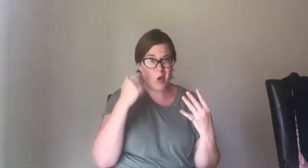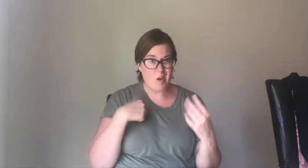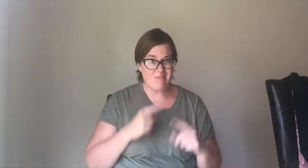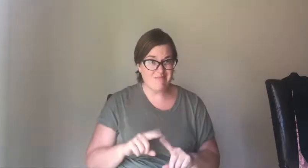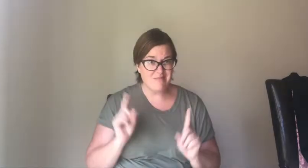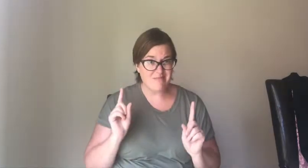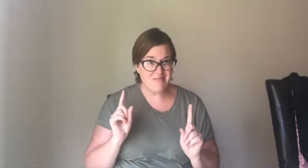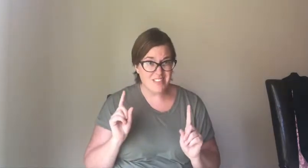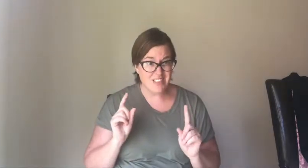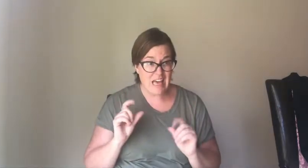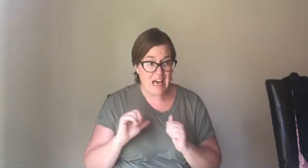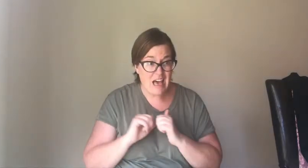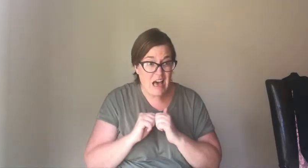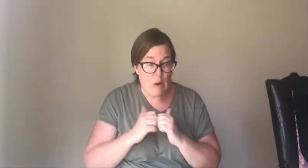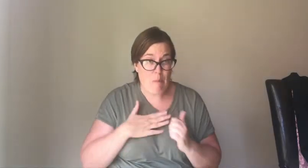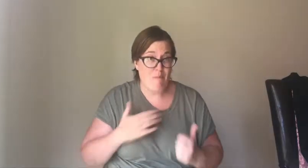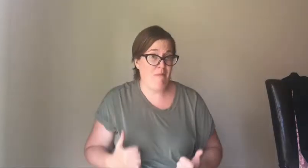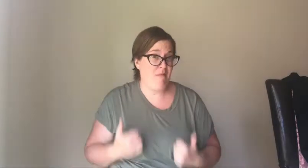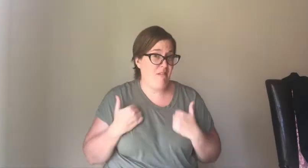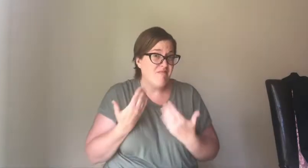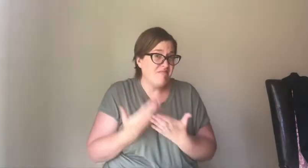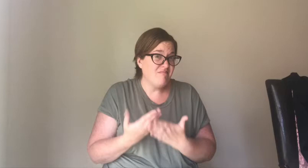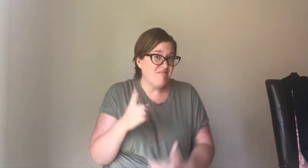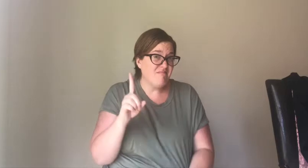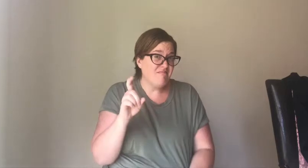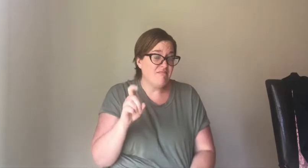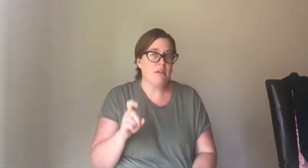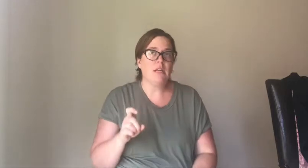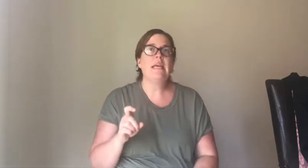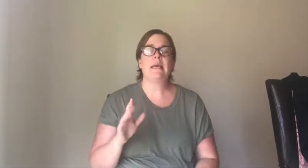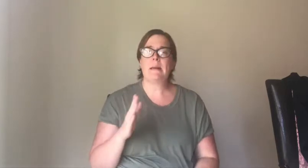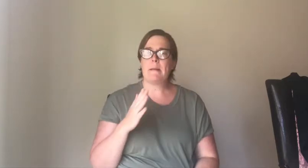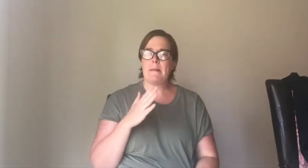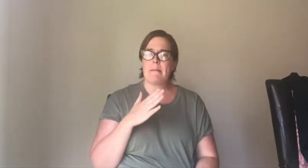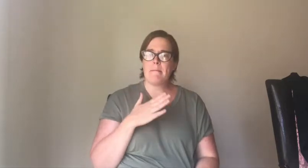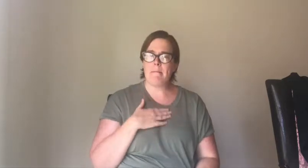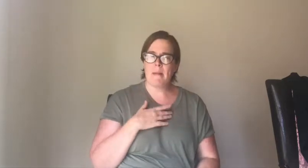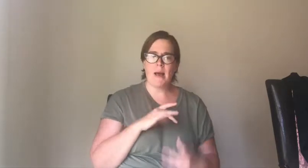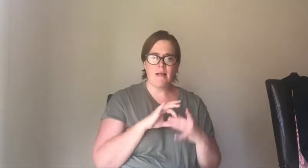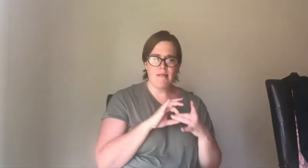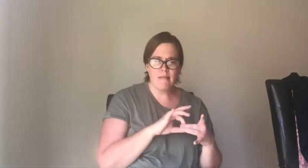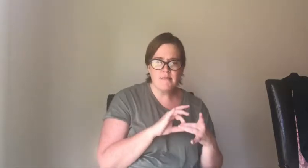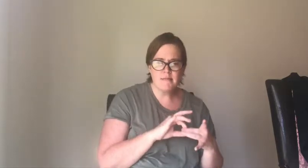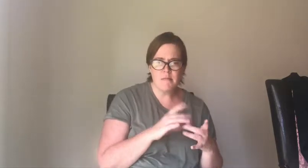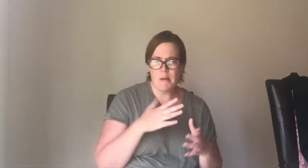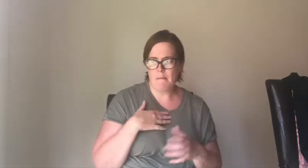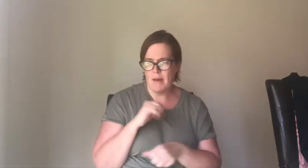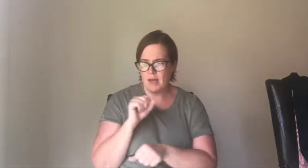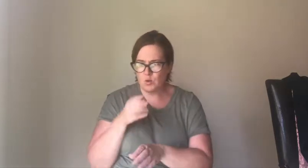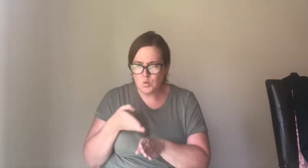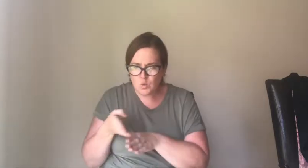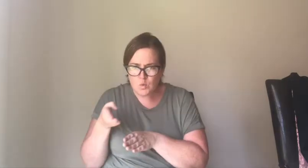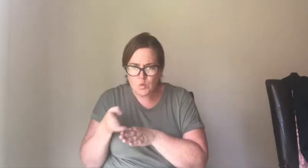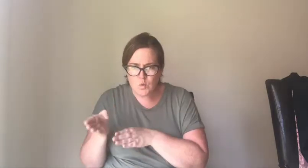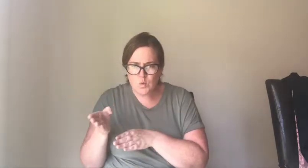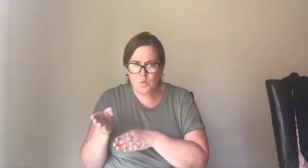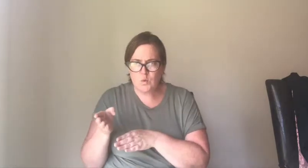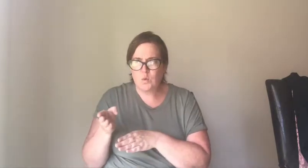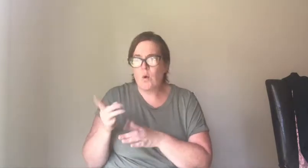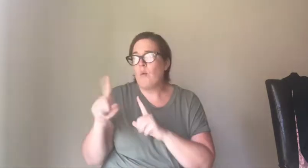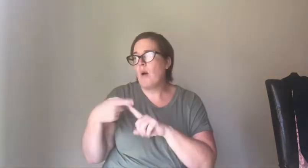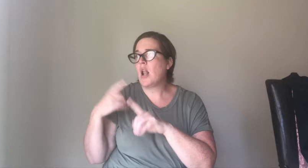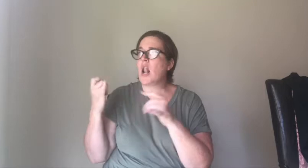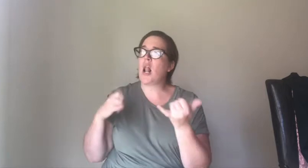facing. Am I willing to risk being different than everybody else around me? And so the question I want you to think about, and even all those of you